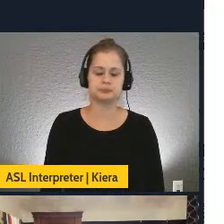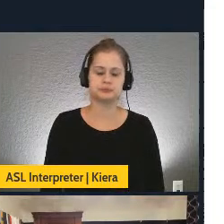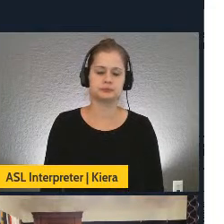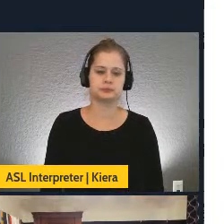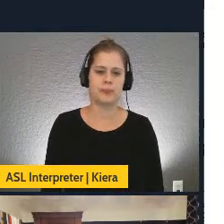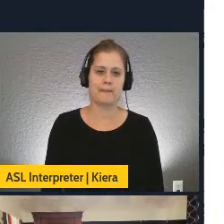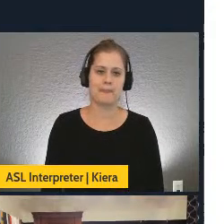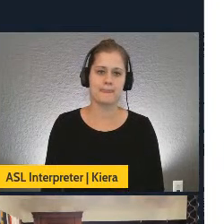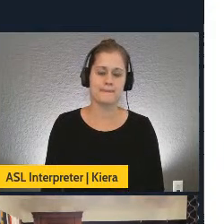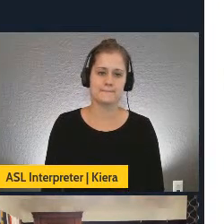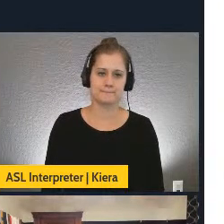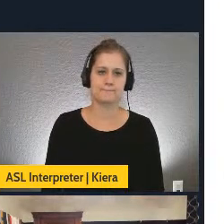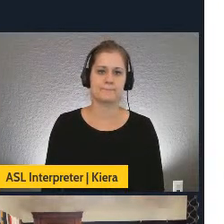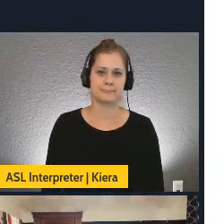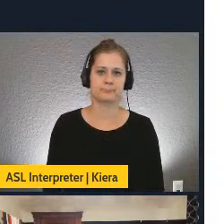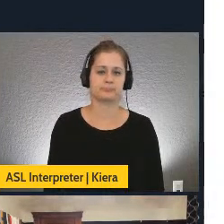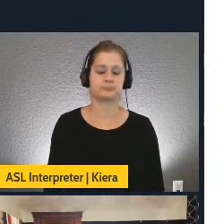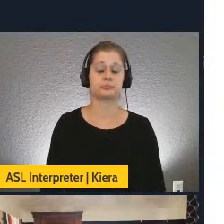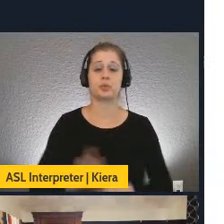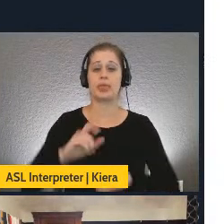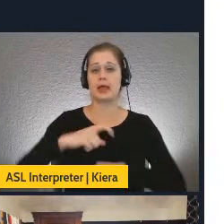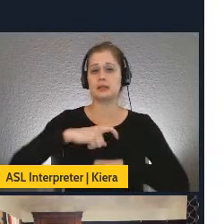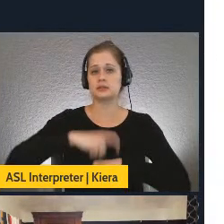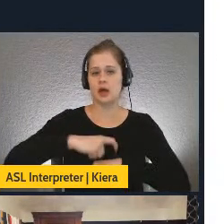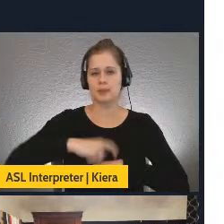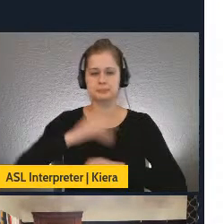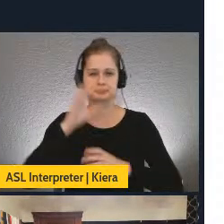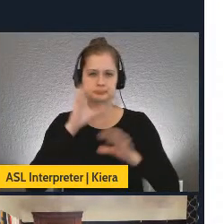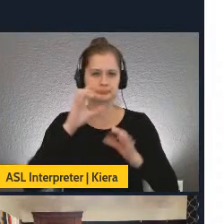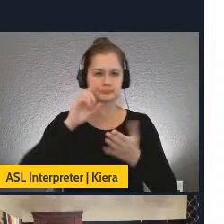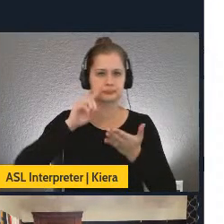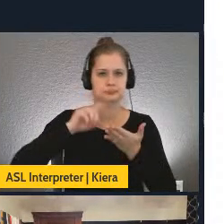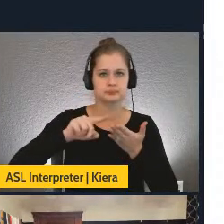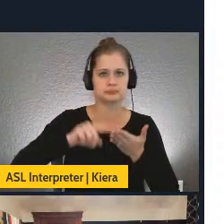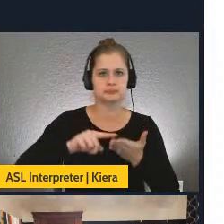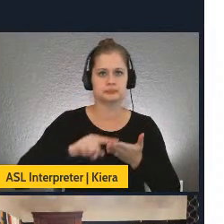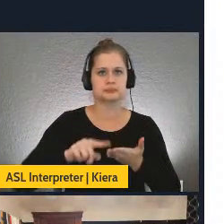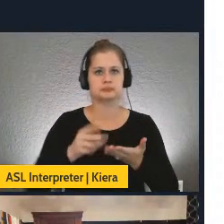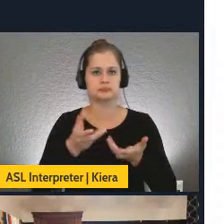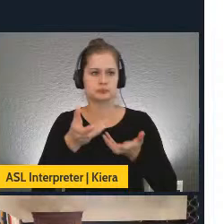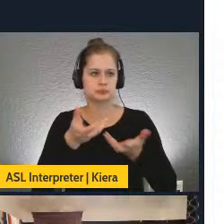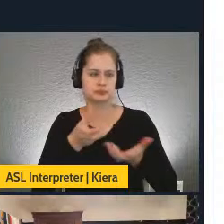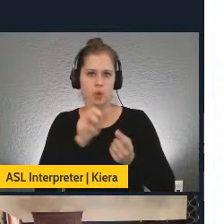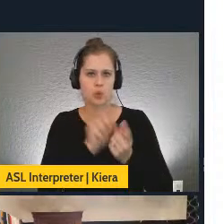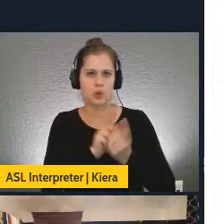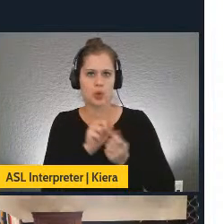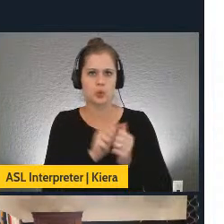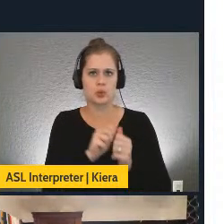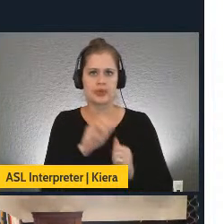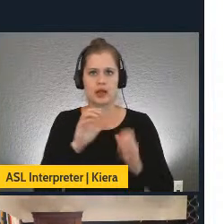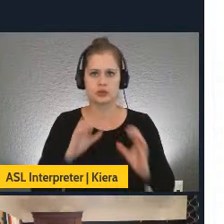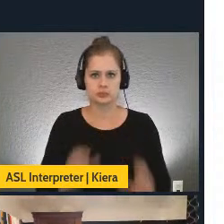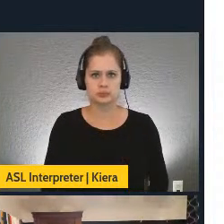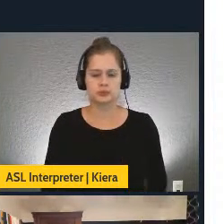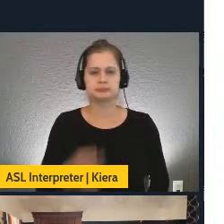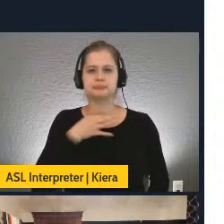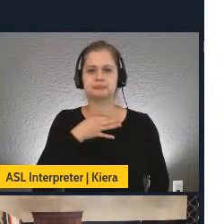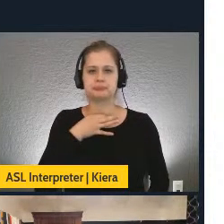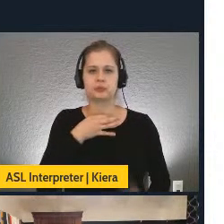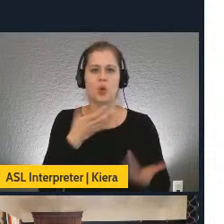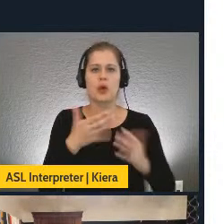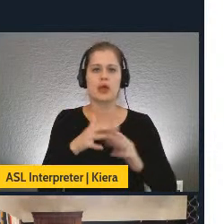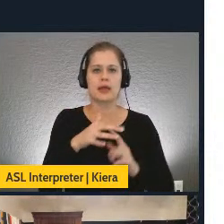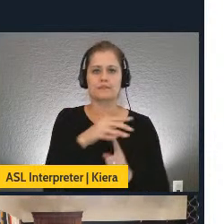So during this time of our discovery and working one-on-one with the customer, we wanted to figure out the environment,